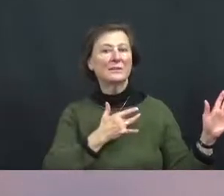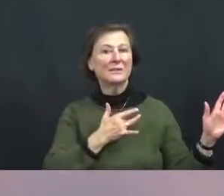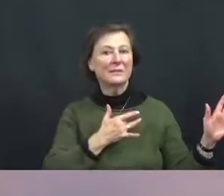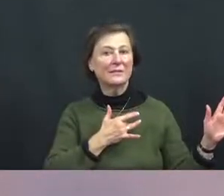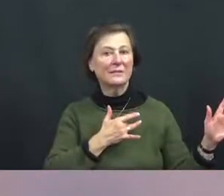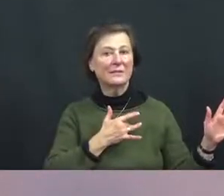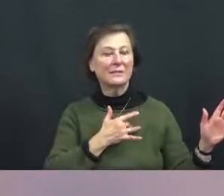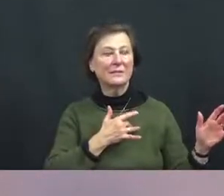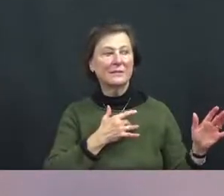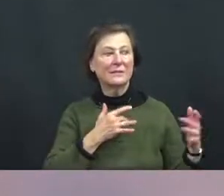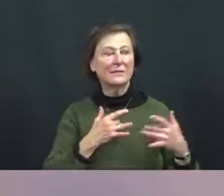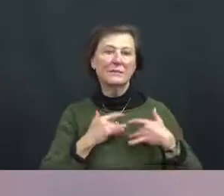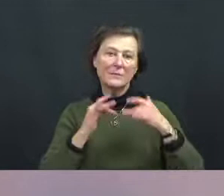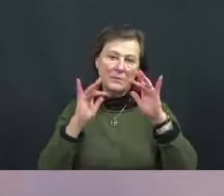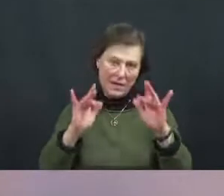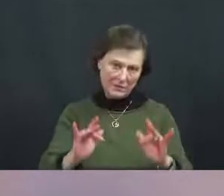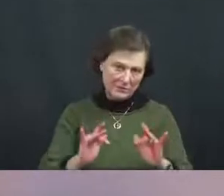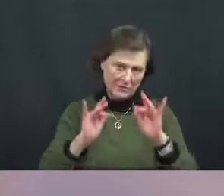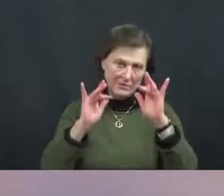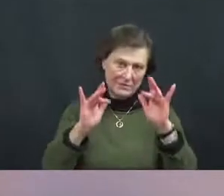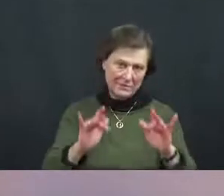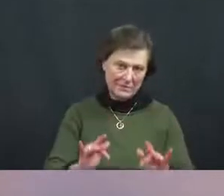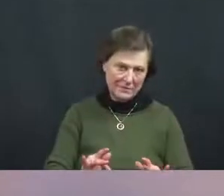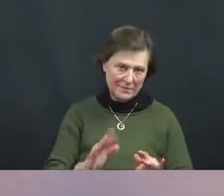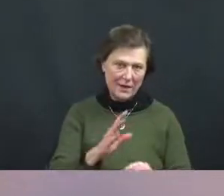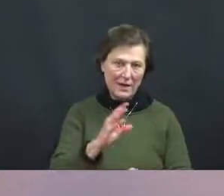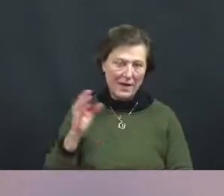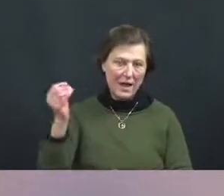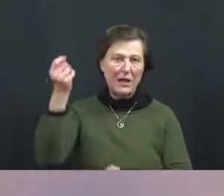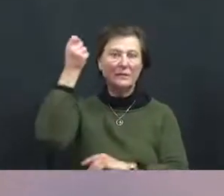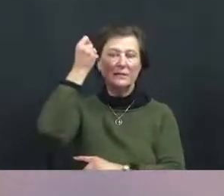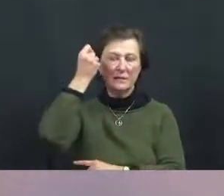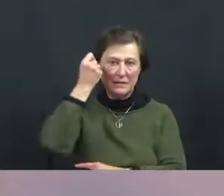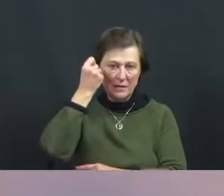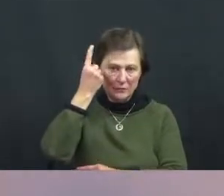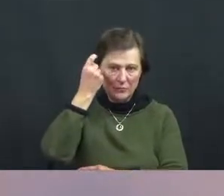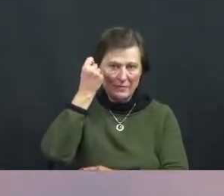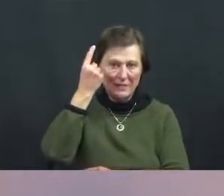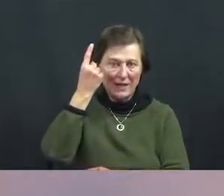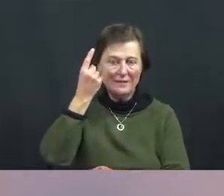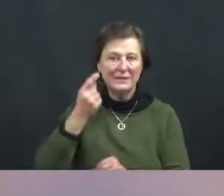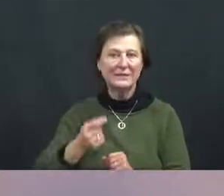and compassion and understanding.